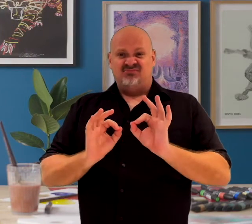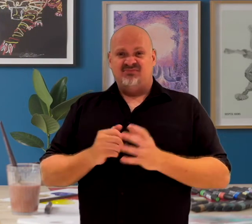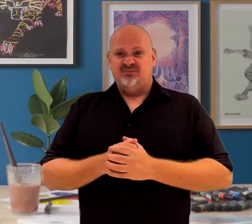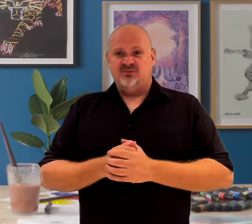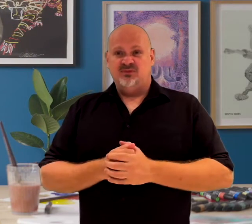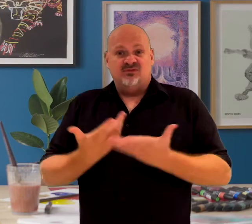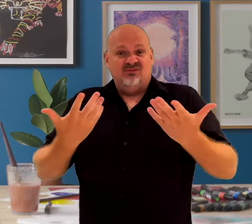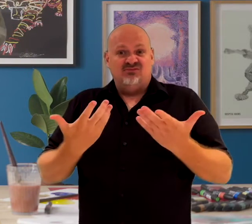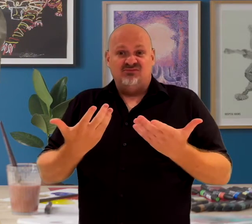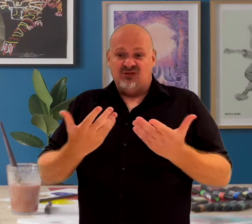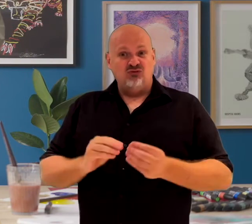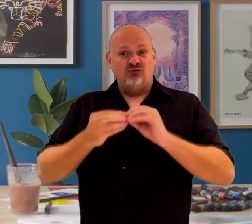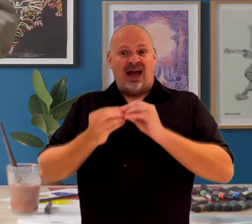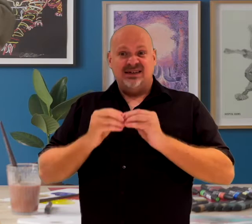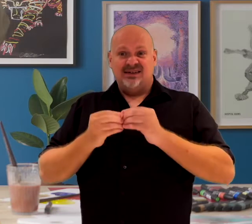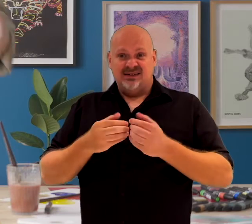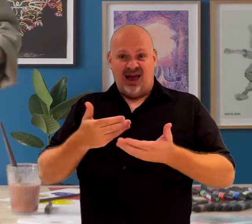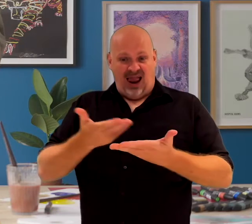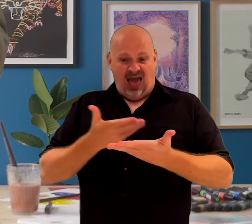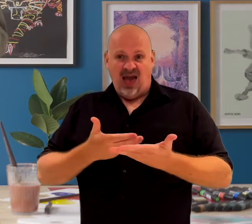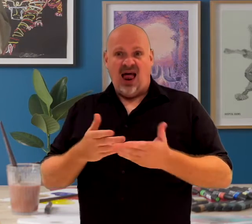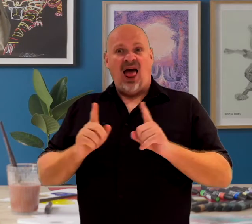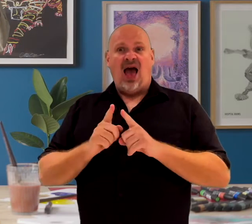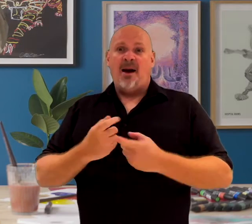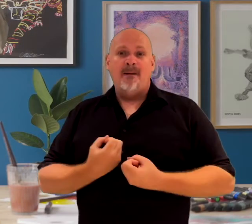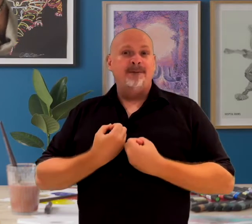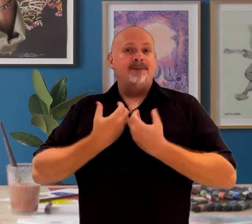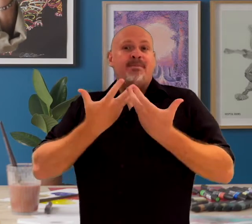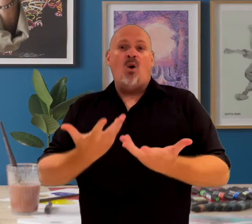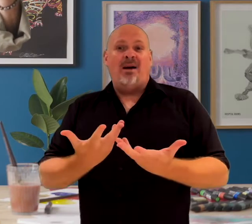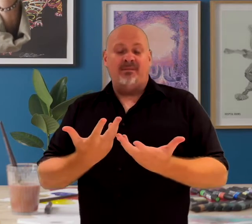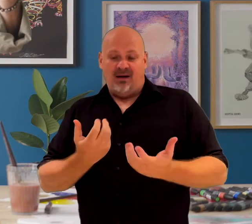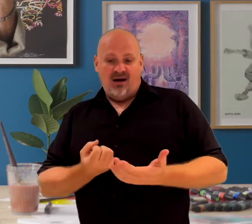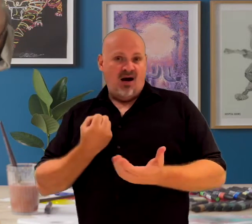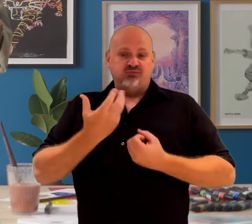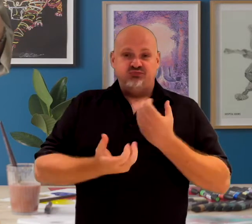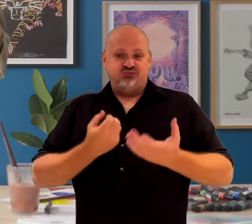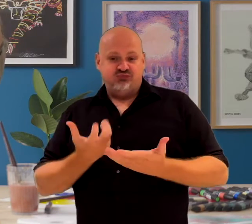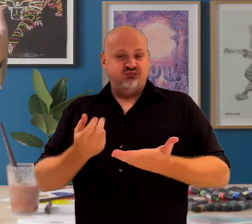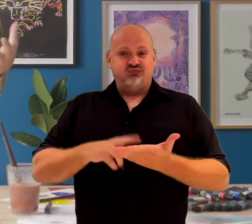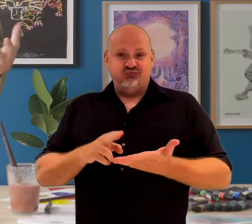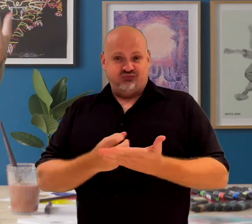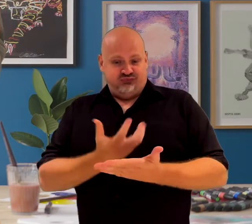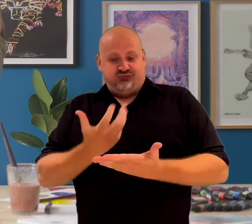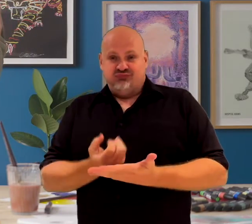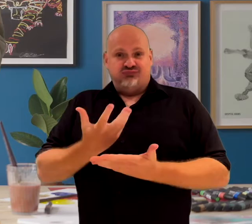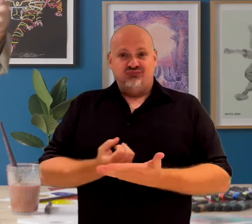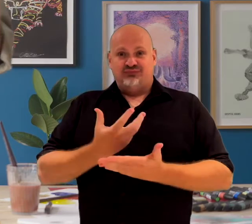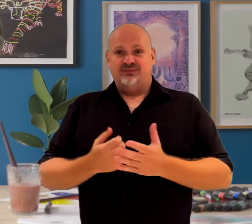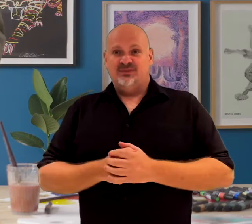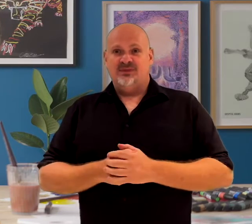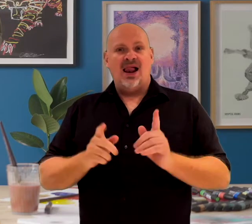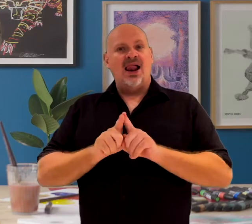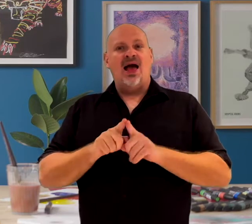This is just an exercise to create layers and sort of a poetic moment to get